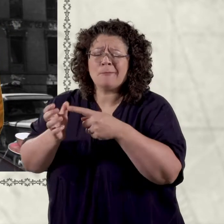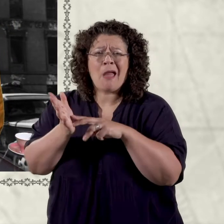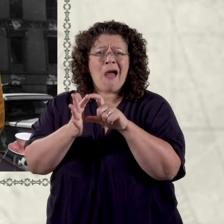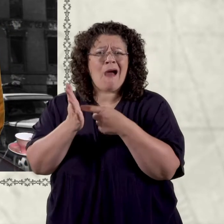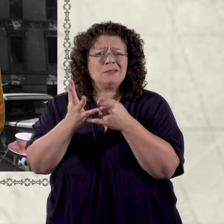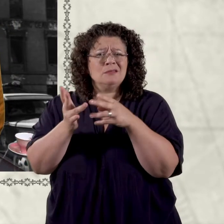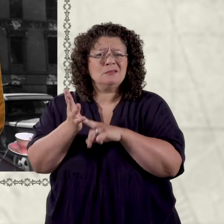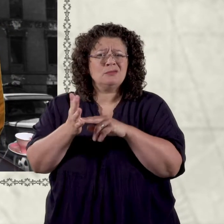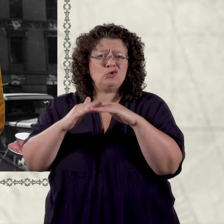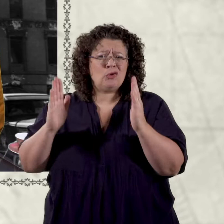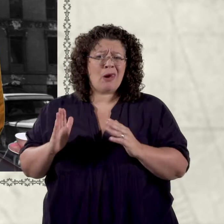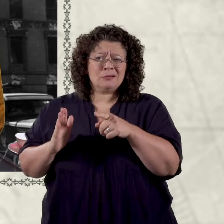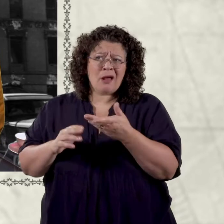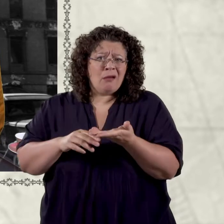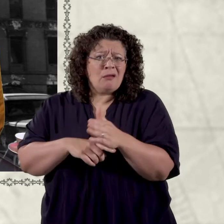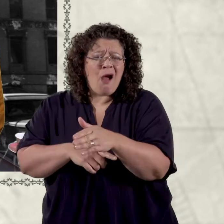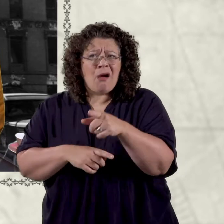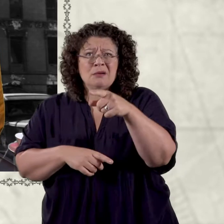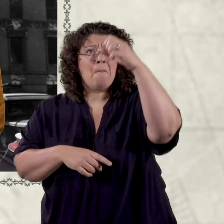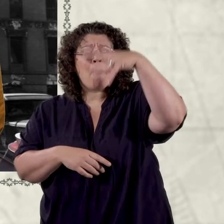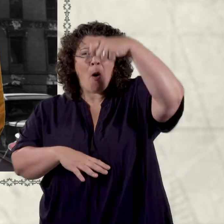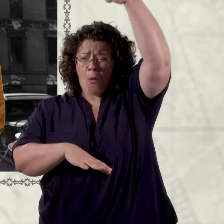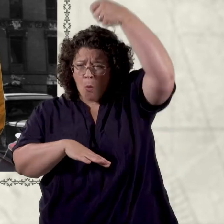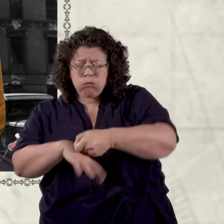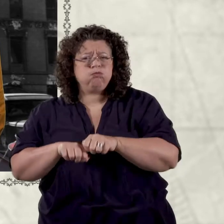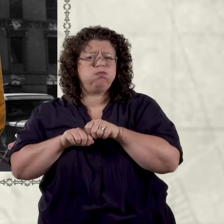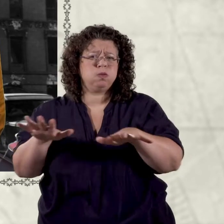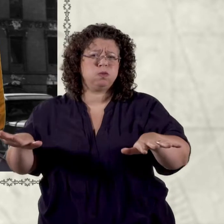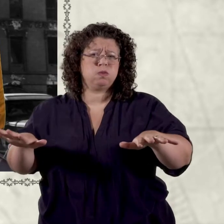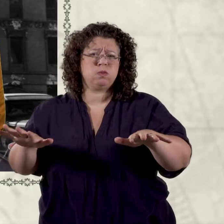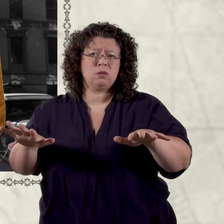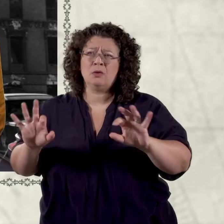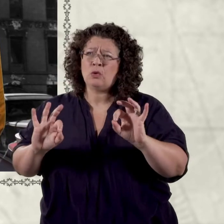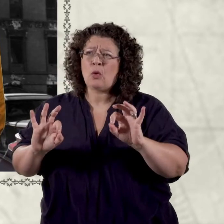garden. It took a direct hit and